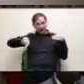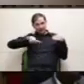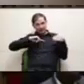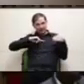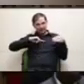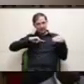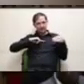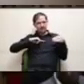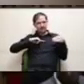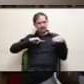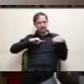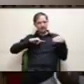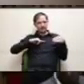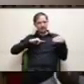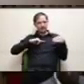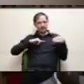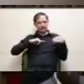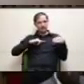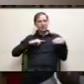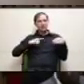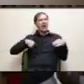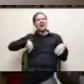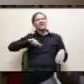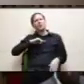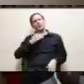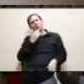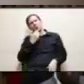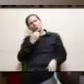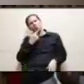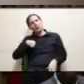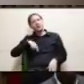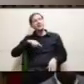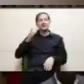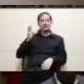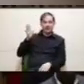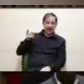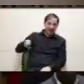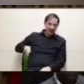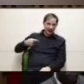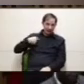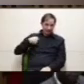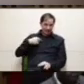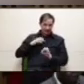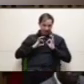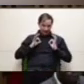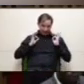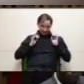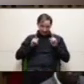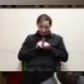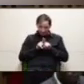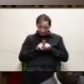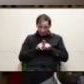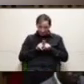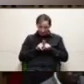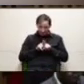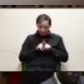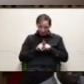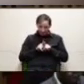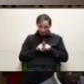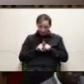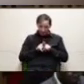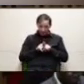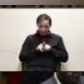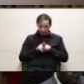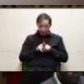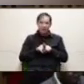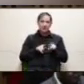and we were Sent to surprised. us. Who's us? Speaker and mayor. The same ones who were written to by MEC